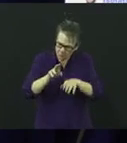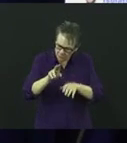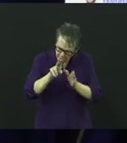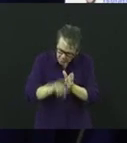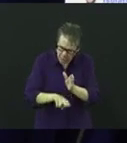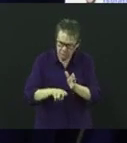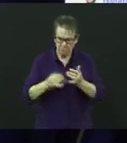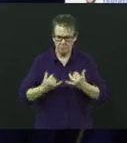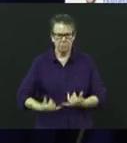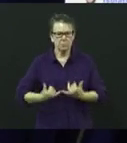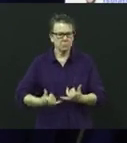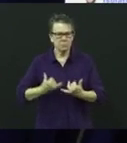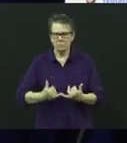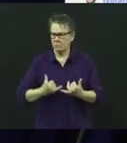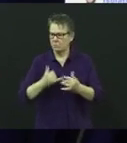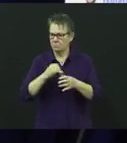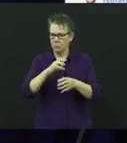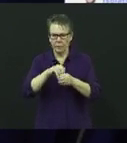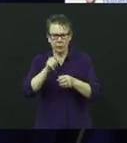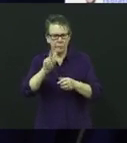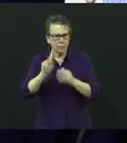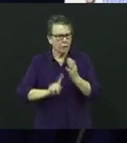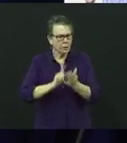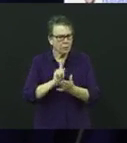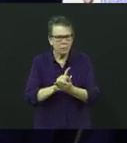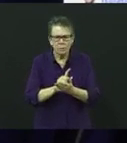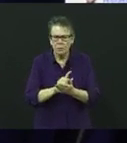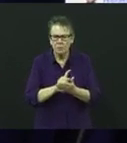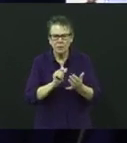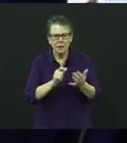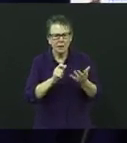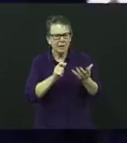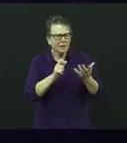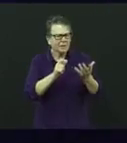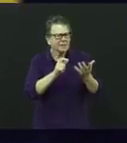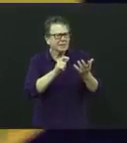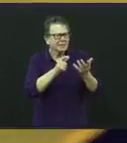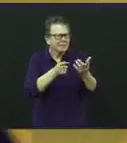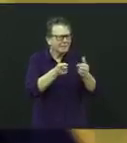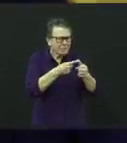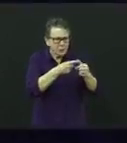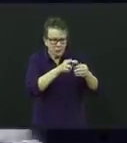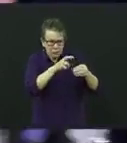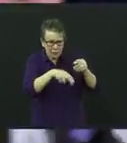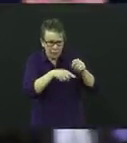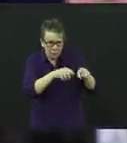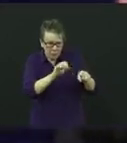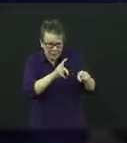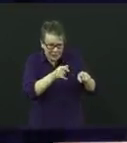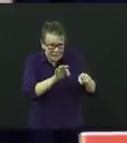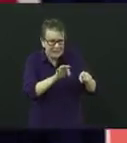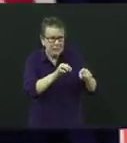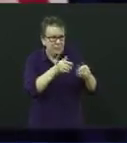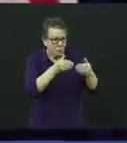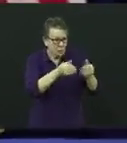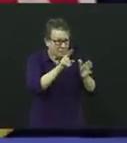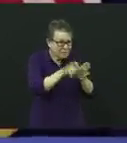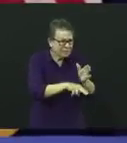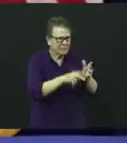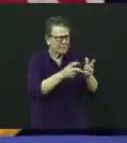should according to their religious observances. On that, faith leaders have been overwhelmingly extraordinary, of all